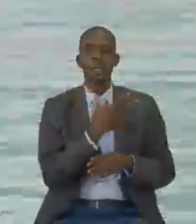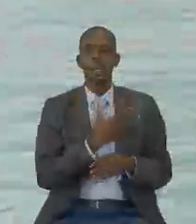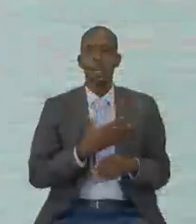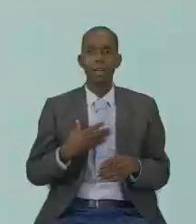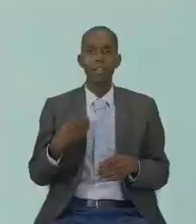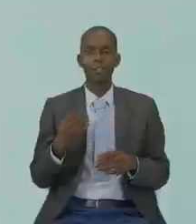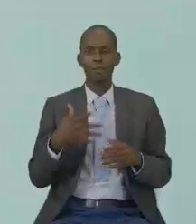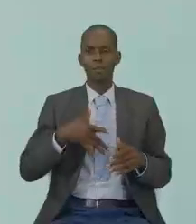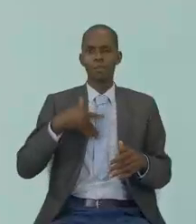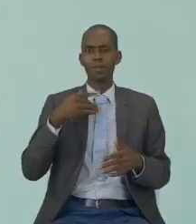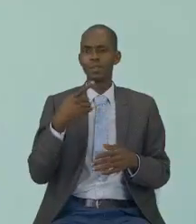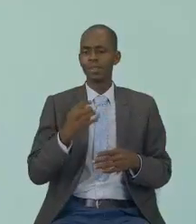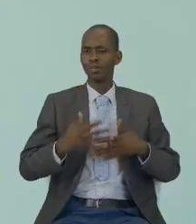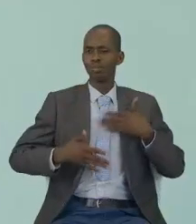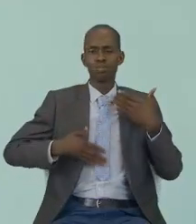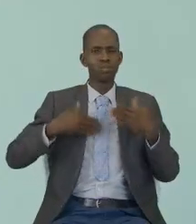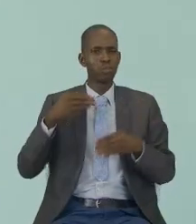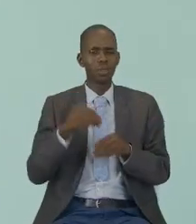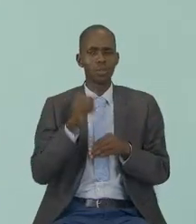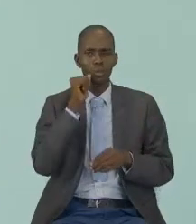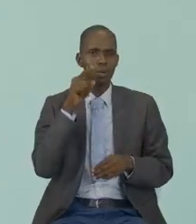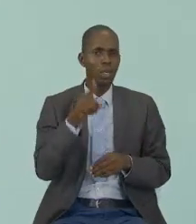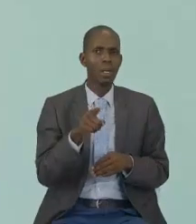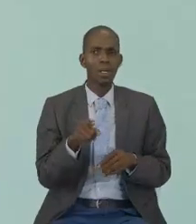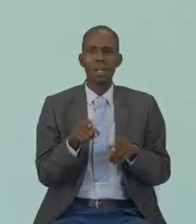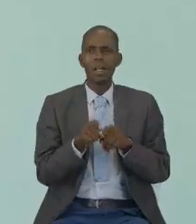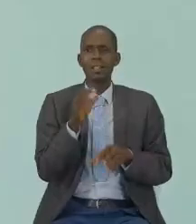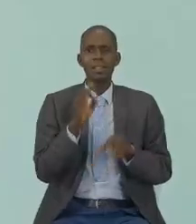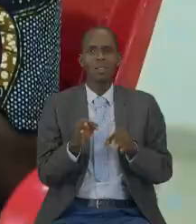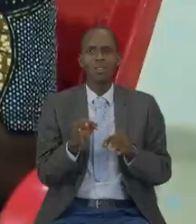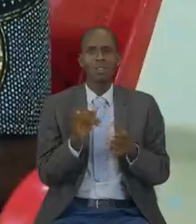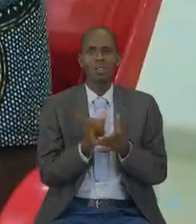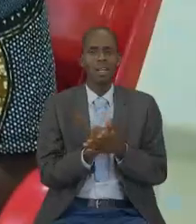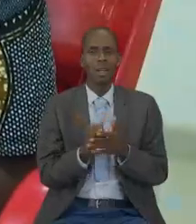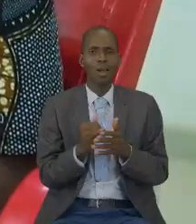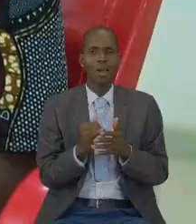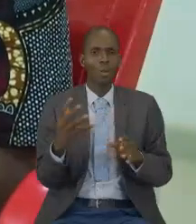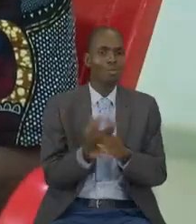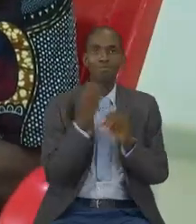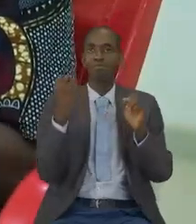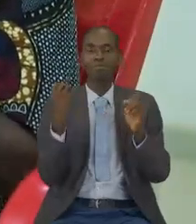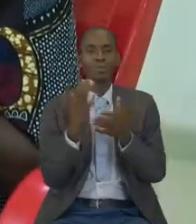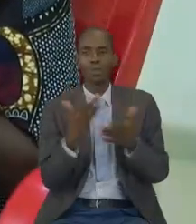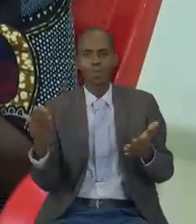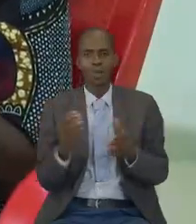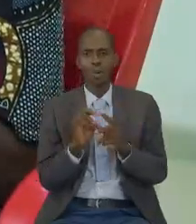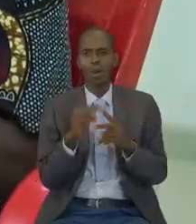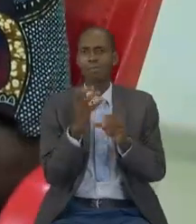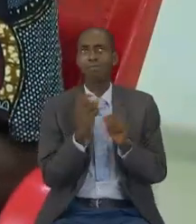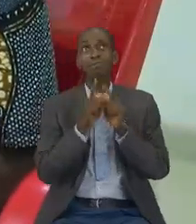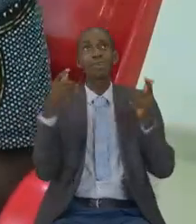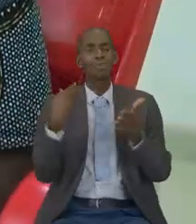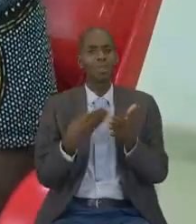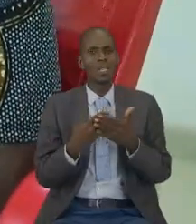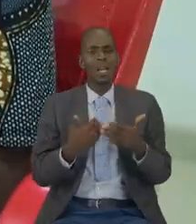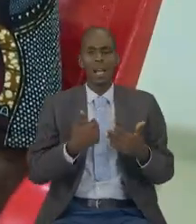joy inside of me as if I want something or someone has given me money. I was happy inside of me,